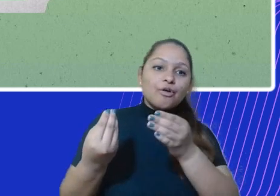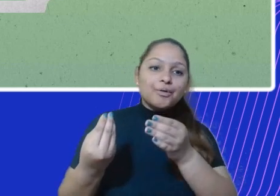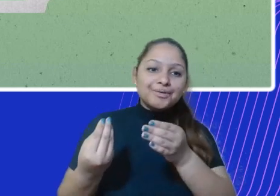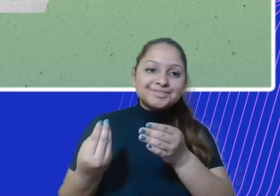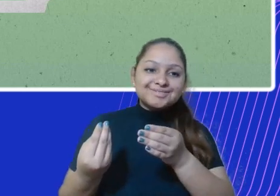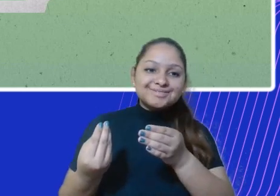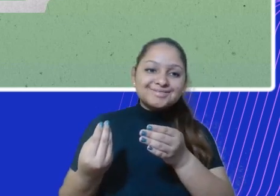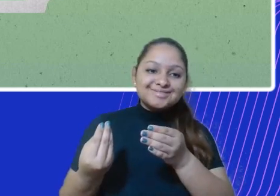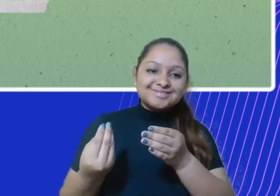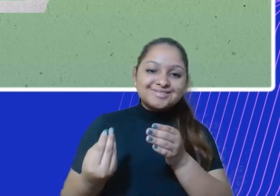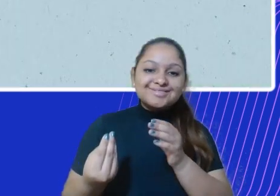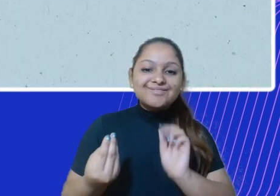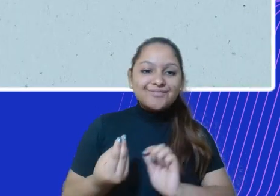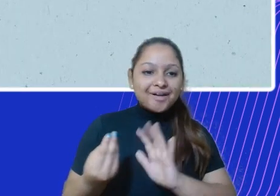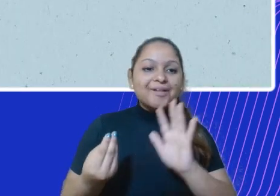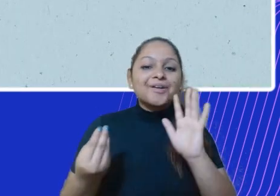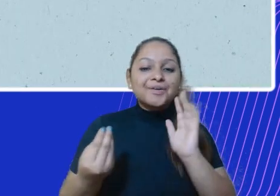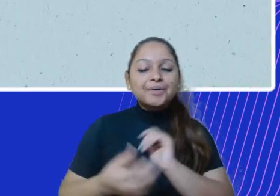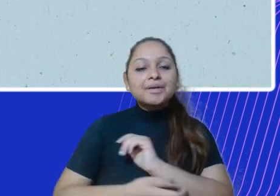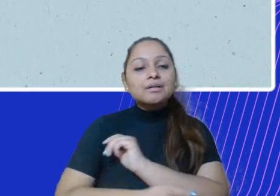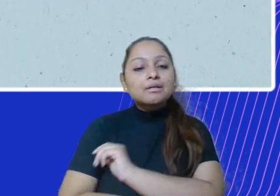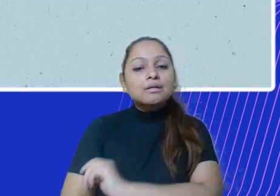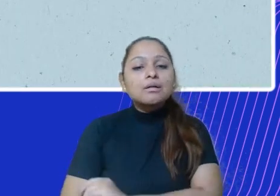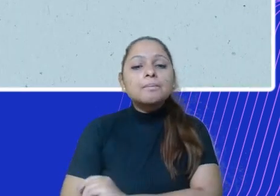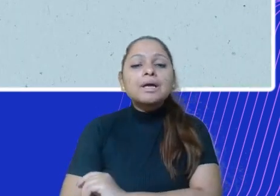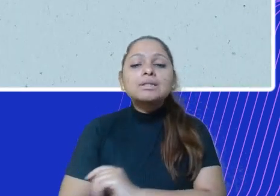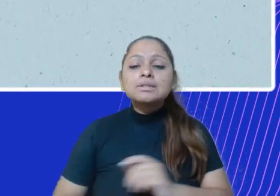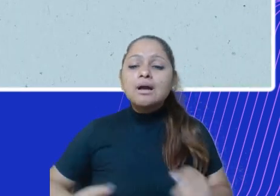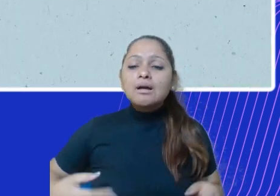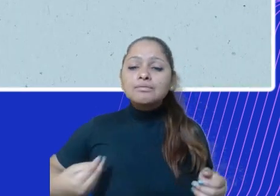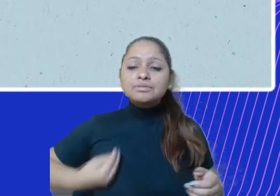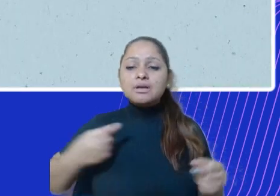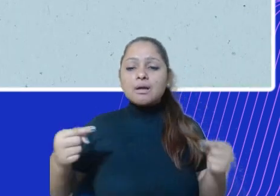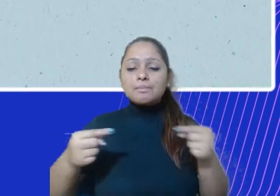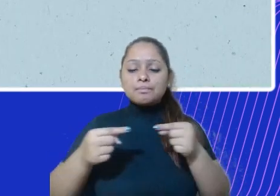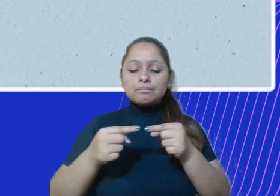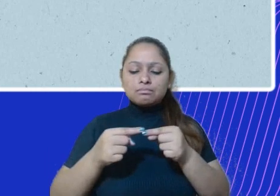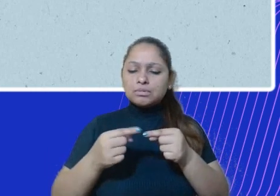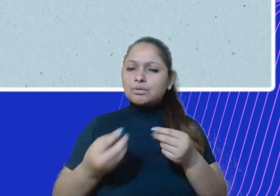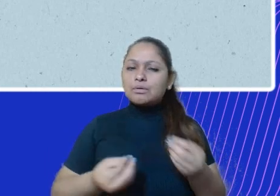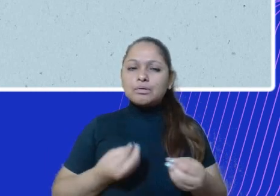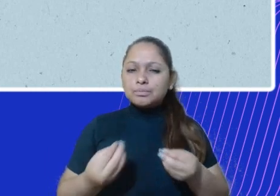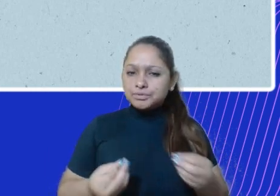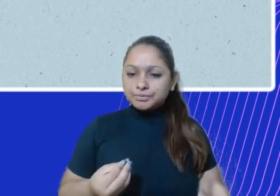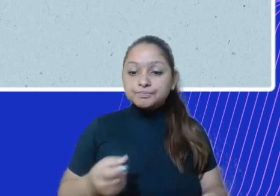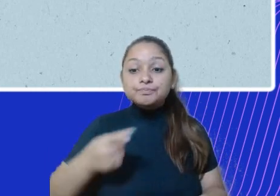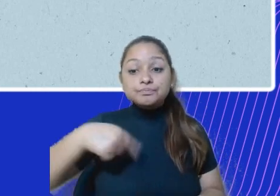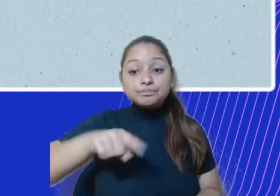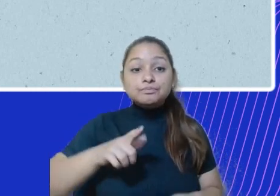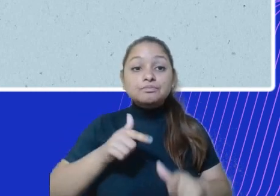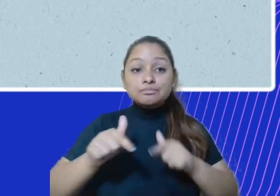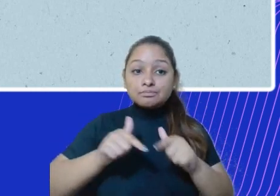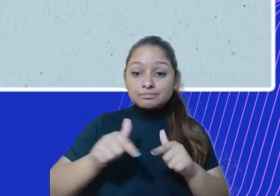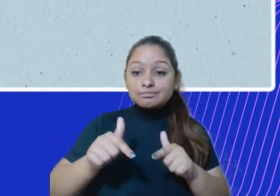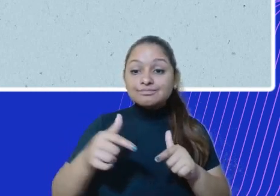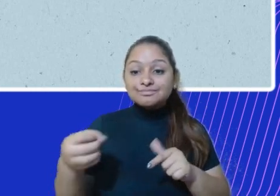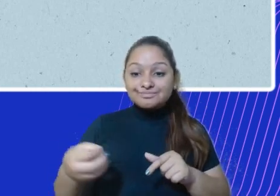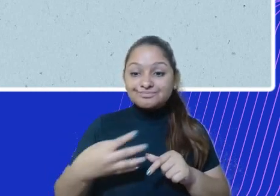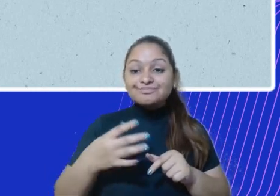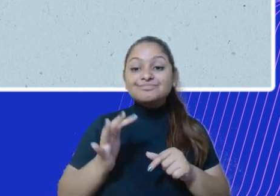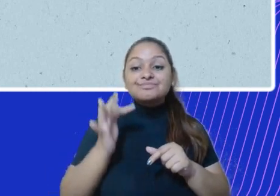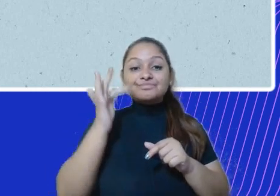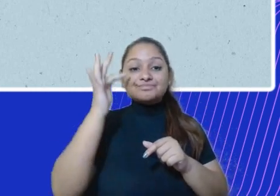decisions. And what does it mean in the practice? In the practice, we that we work with innovation, thinking about